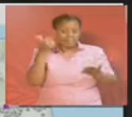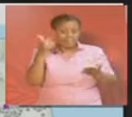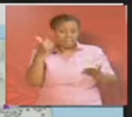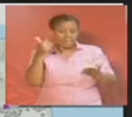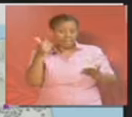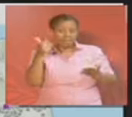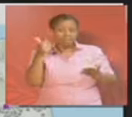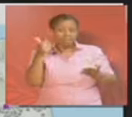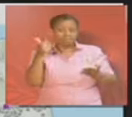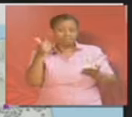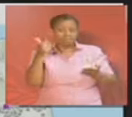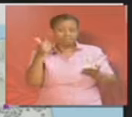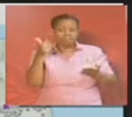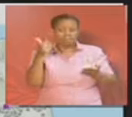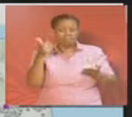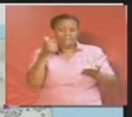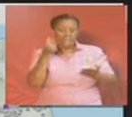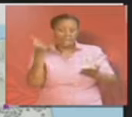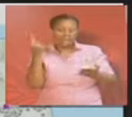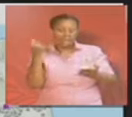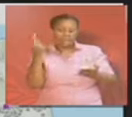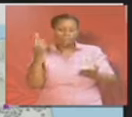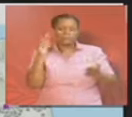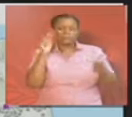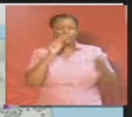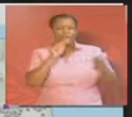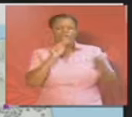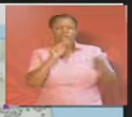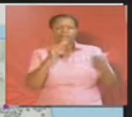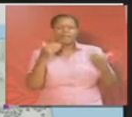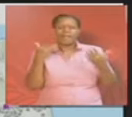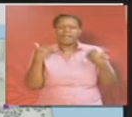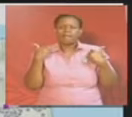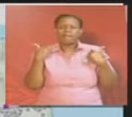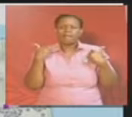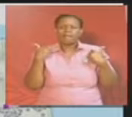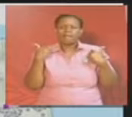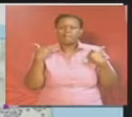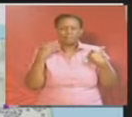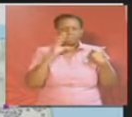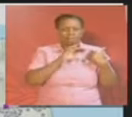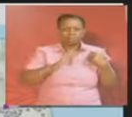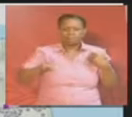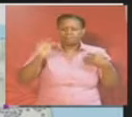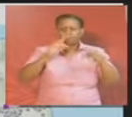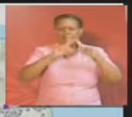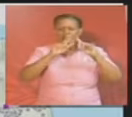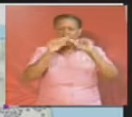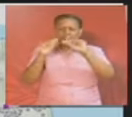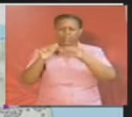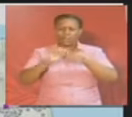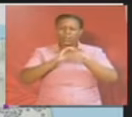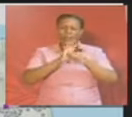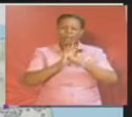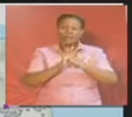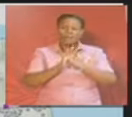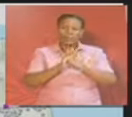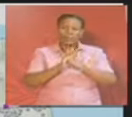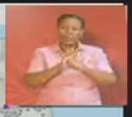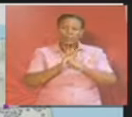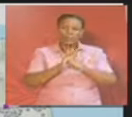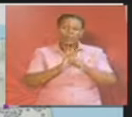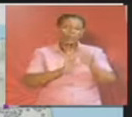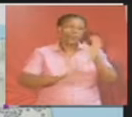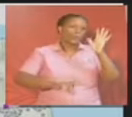presented, we look at the spread of cases, and of course we see that County Caroni at that point in time would have recorded the highest number of cases.